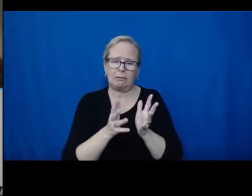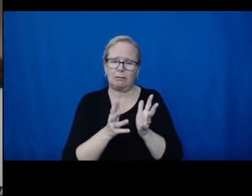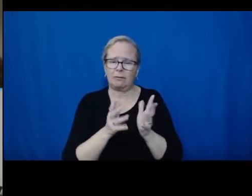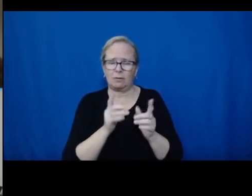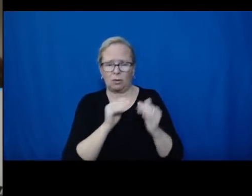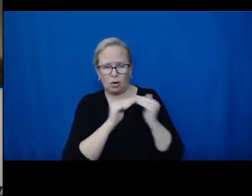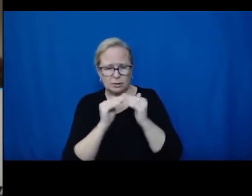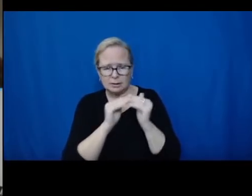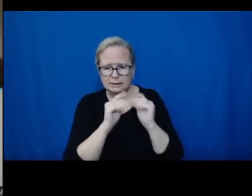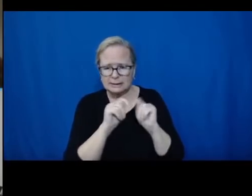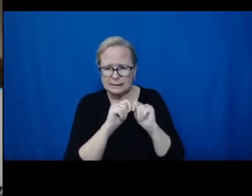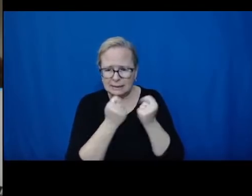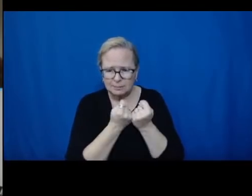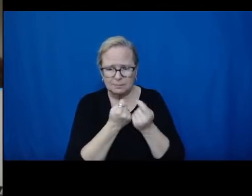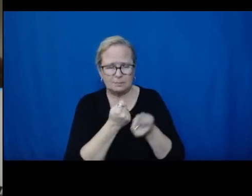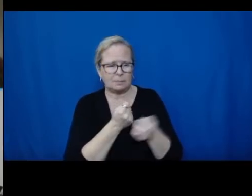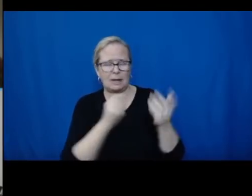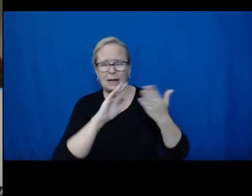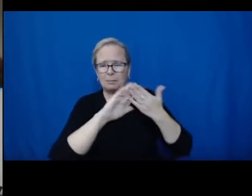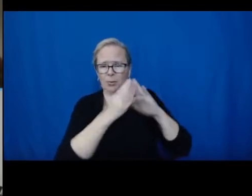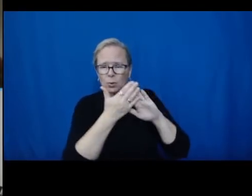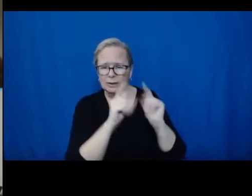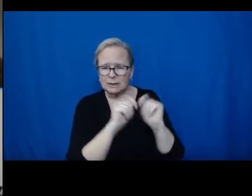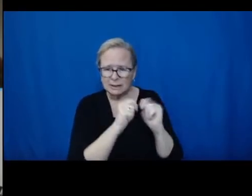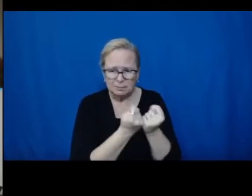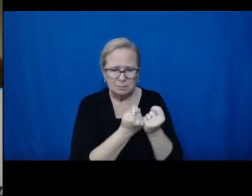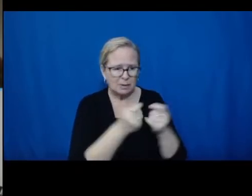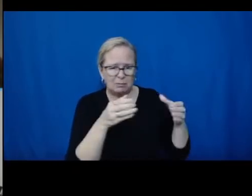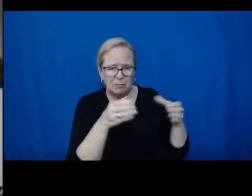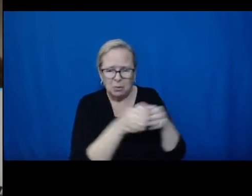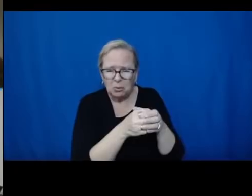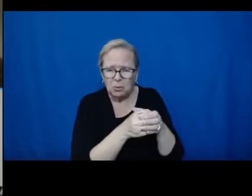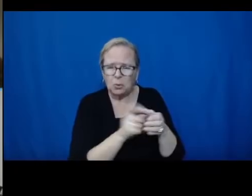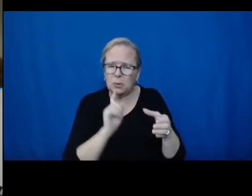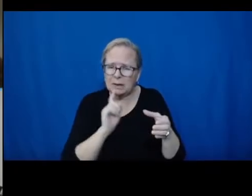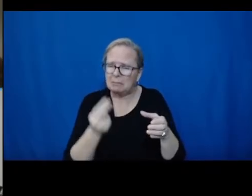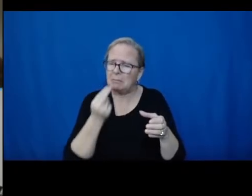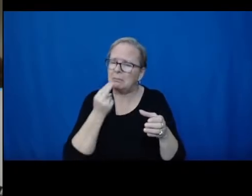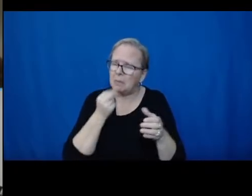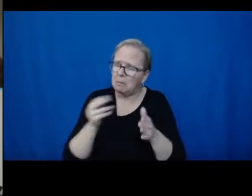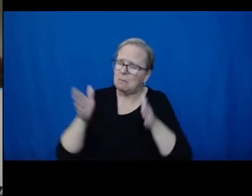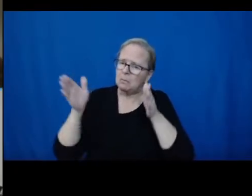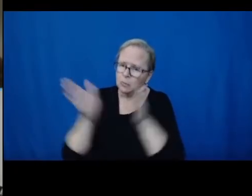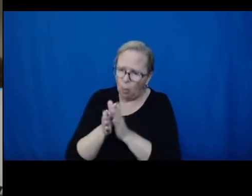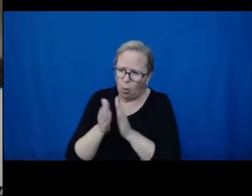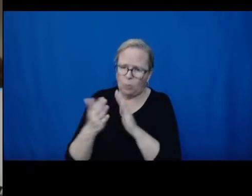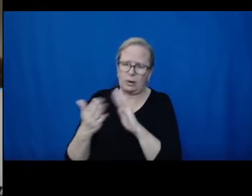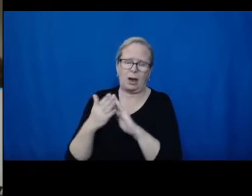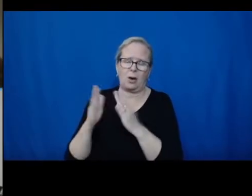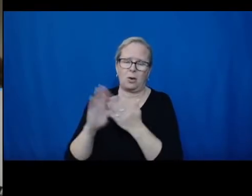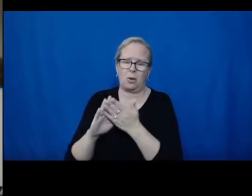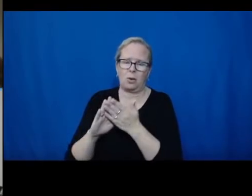community. And that's the other part of it is when you're talking about a small town, no healthcare worker exists kind